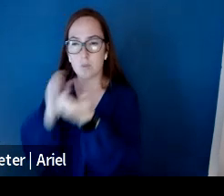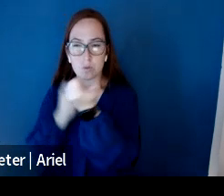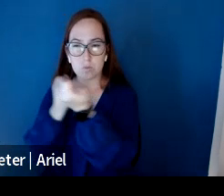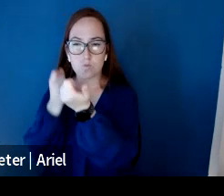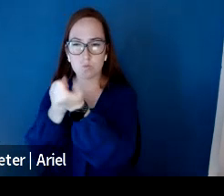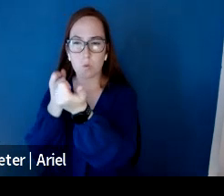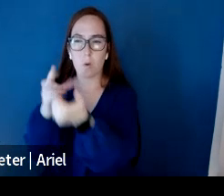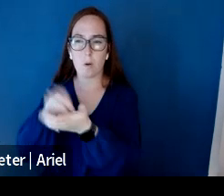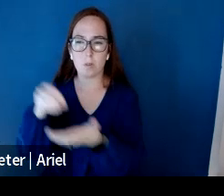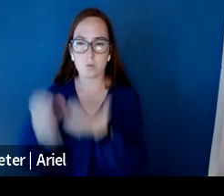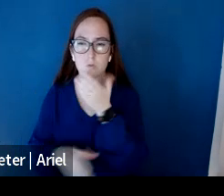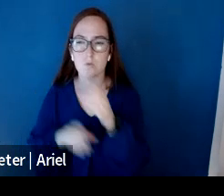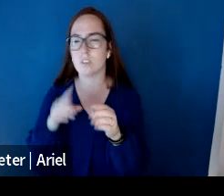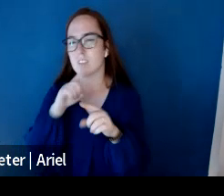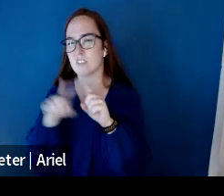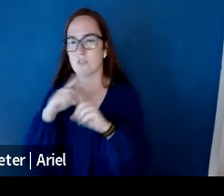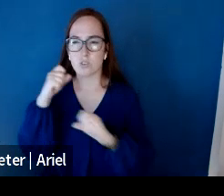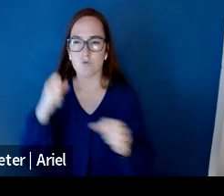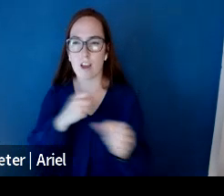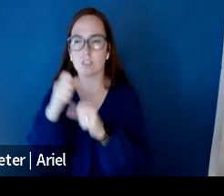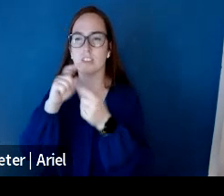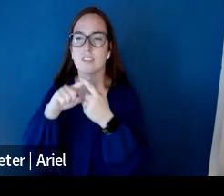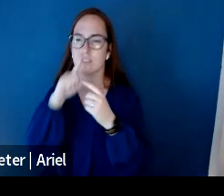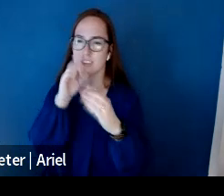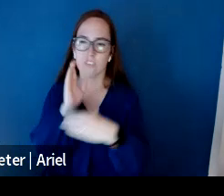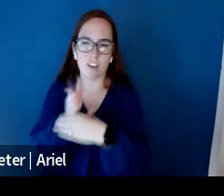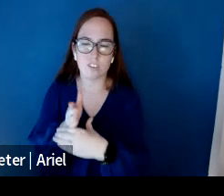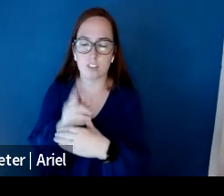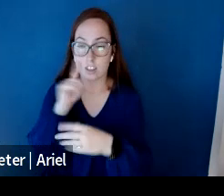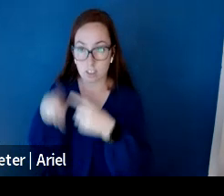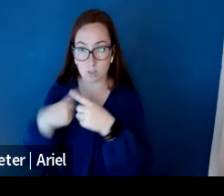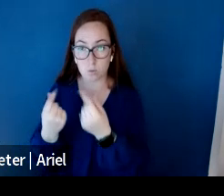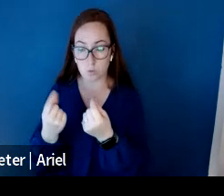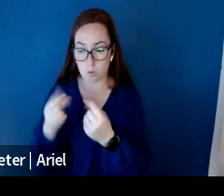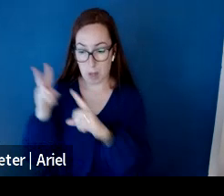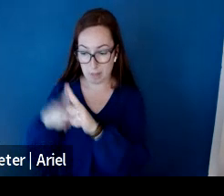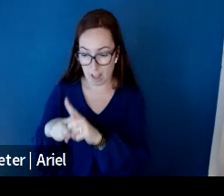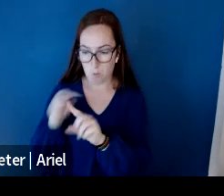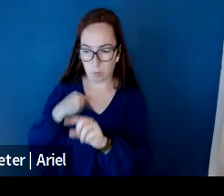monitor the student over time to see if our interventions are working.